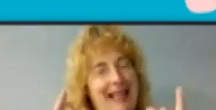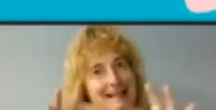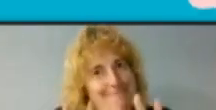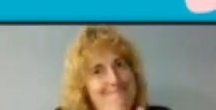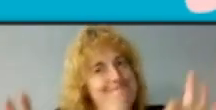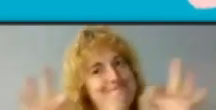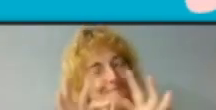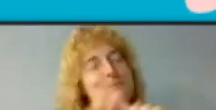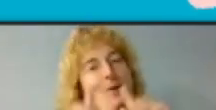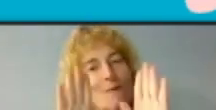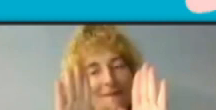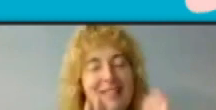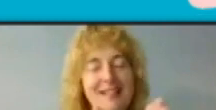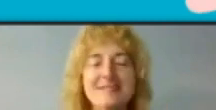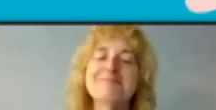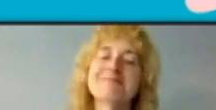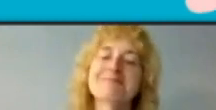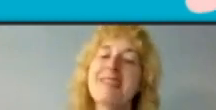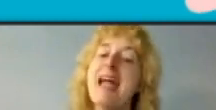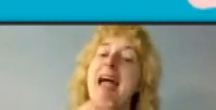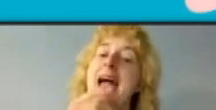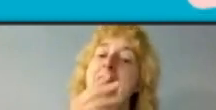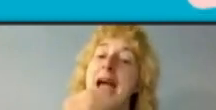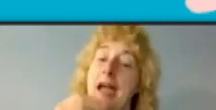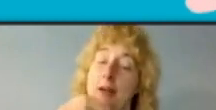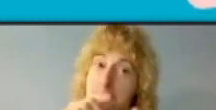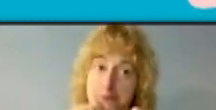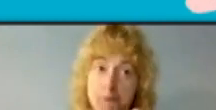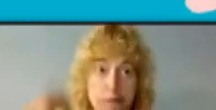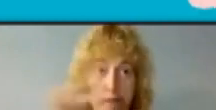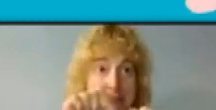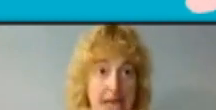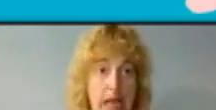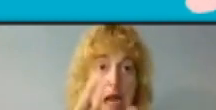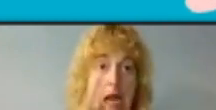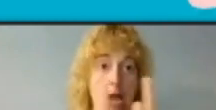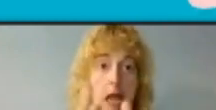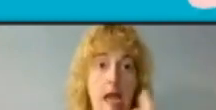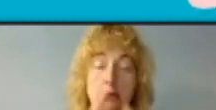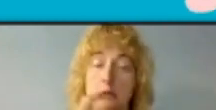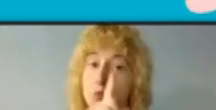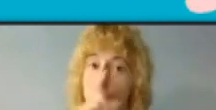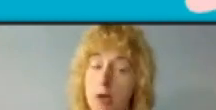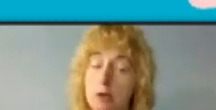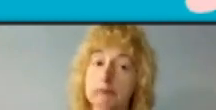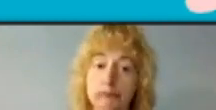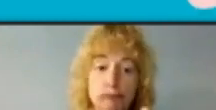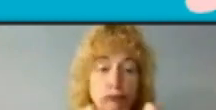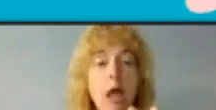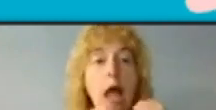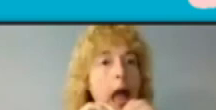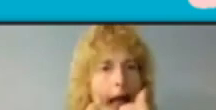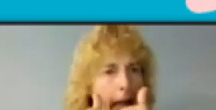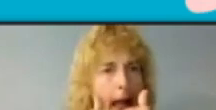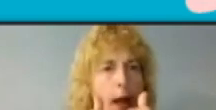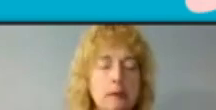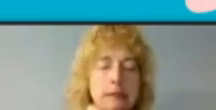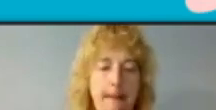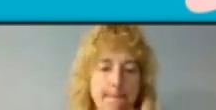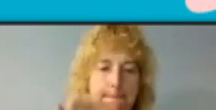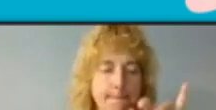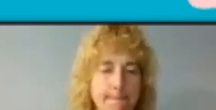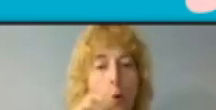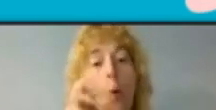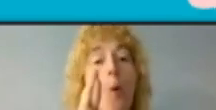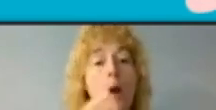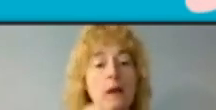So you'll be able to ask questions throughout this proceedings with typing them in or texting them, and you can